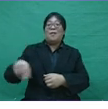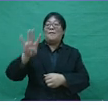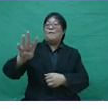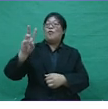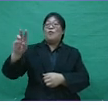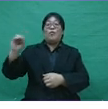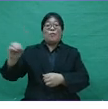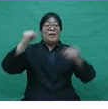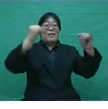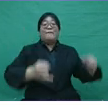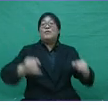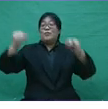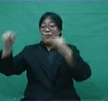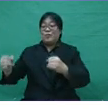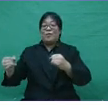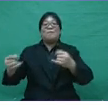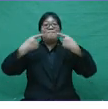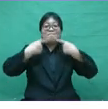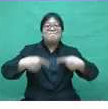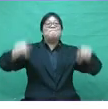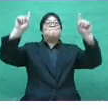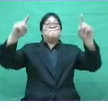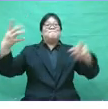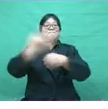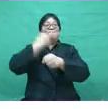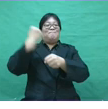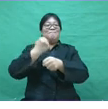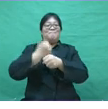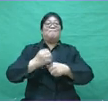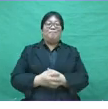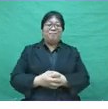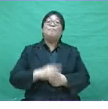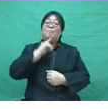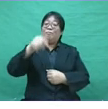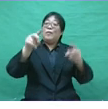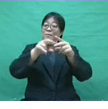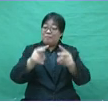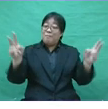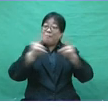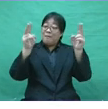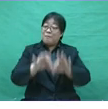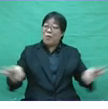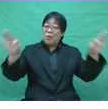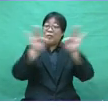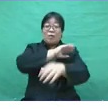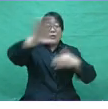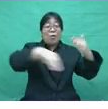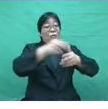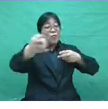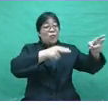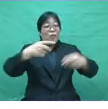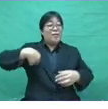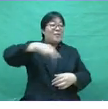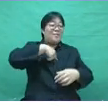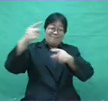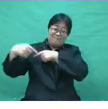205,460 individuals were successfully employed. It is important to note that all these efforts from our initiative